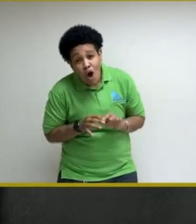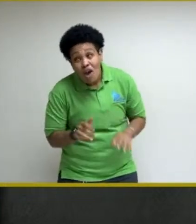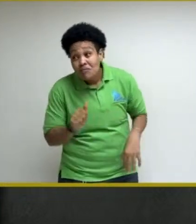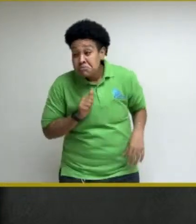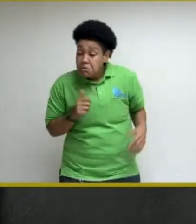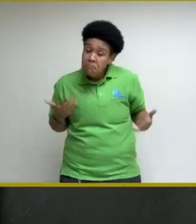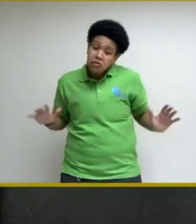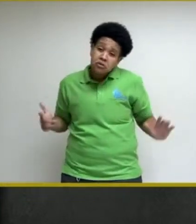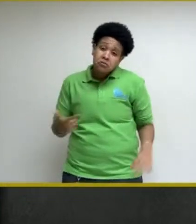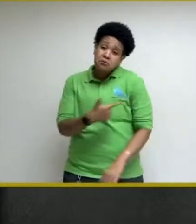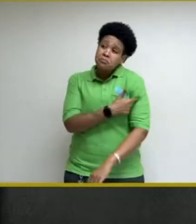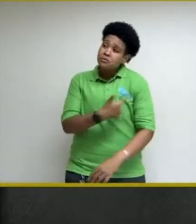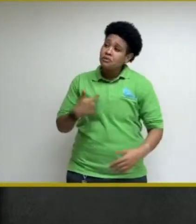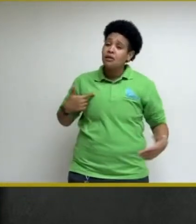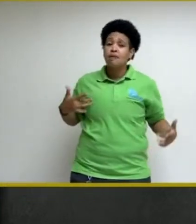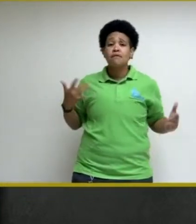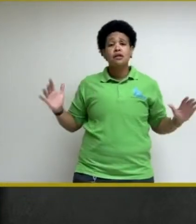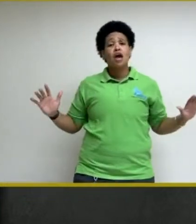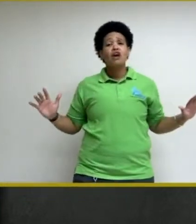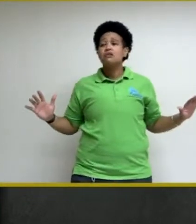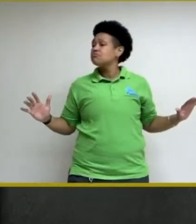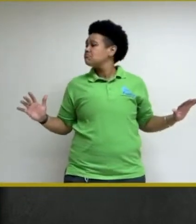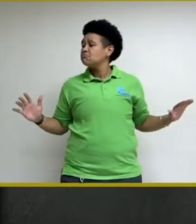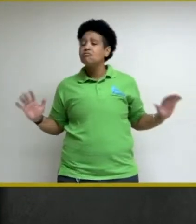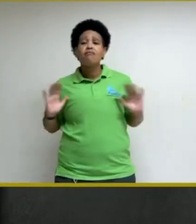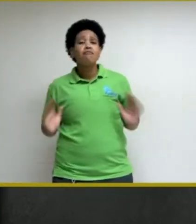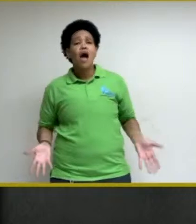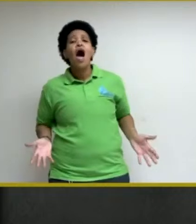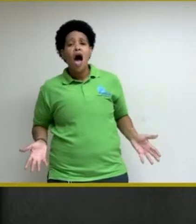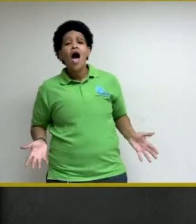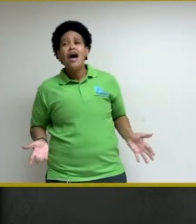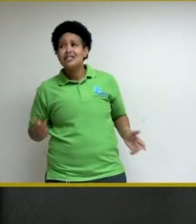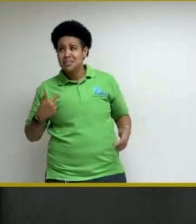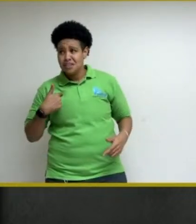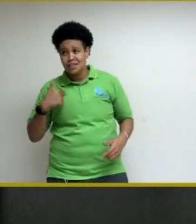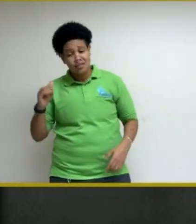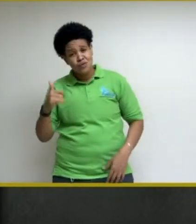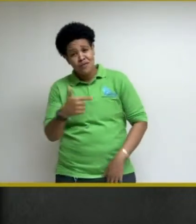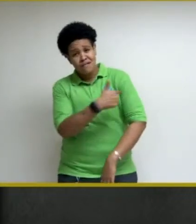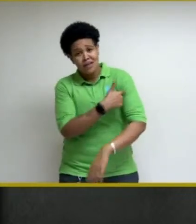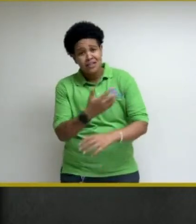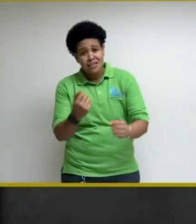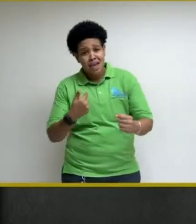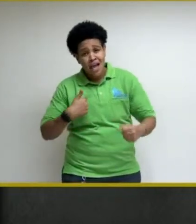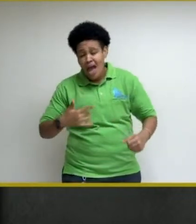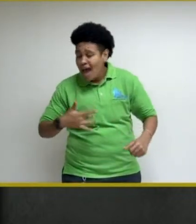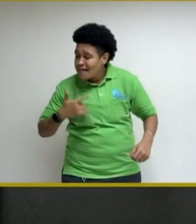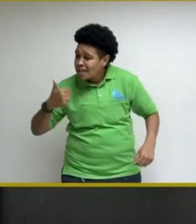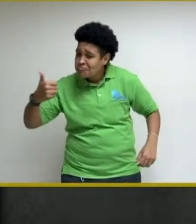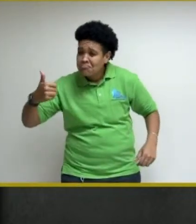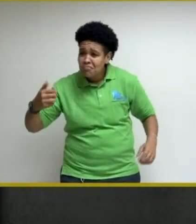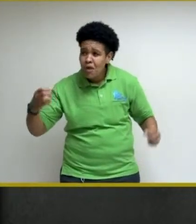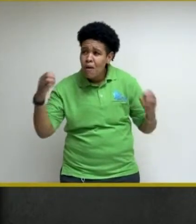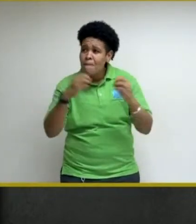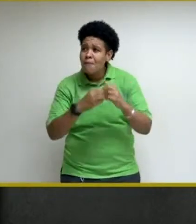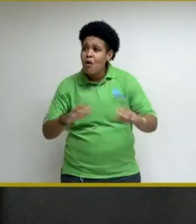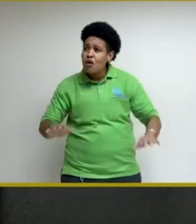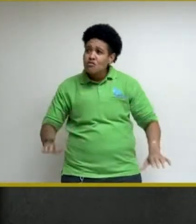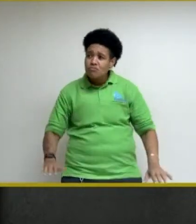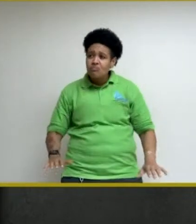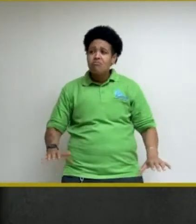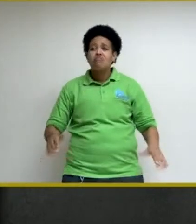have taken it and I'm feeling just fine. I've also taken the vaccine and I feel so much more at ease.